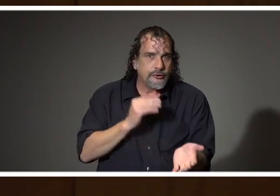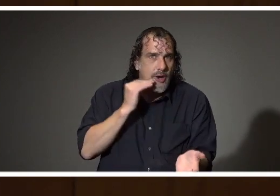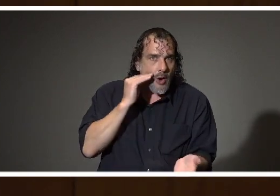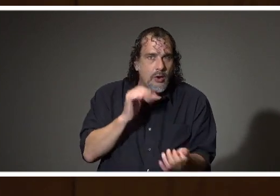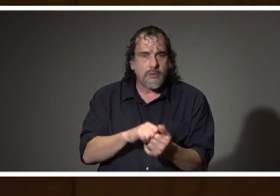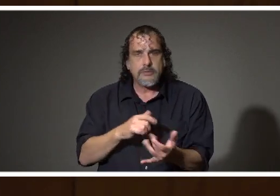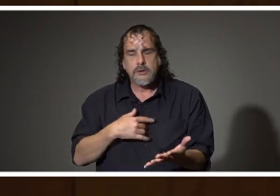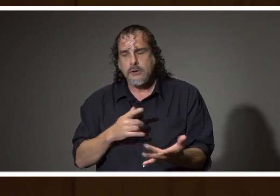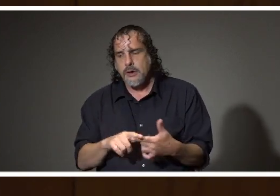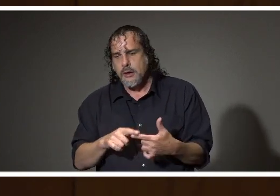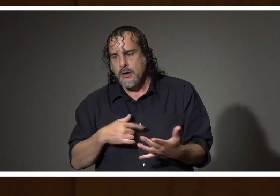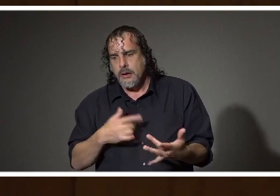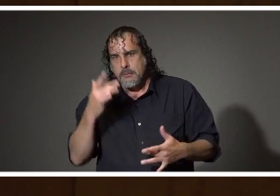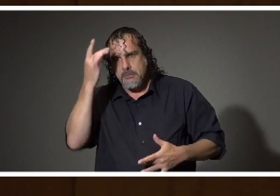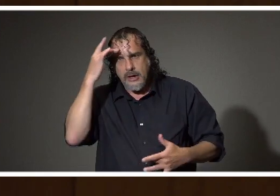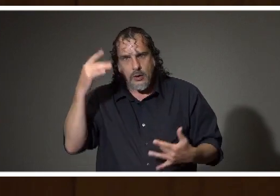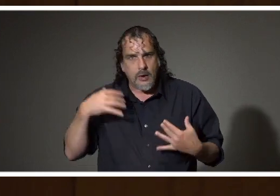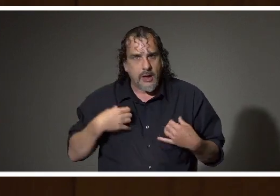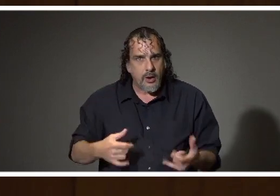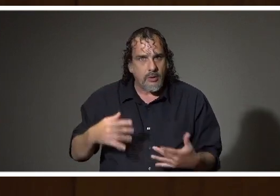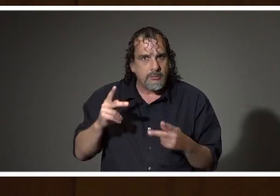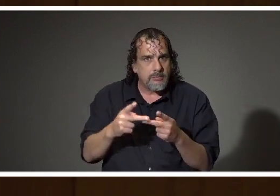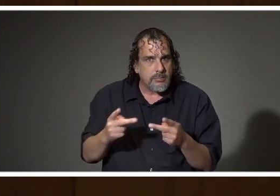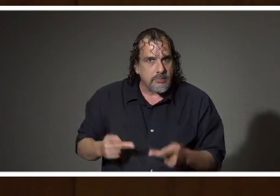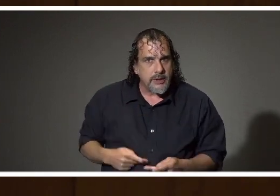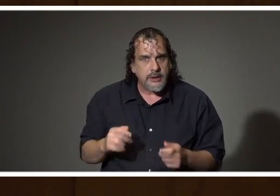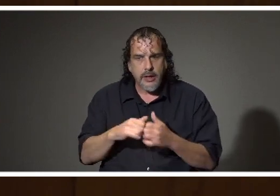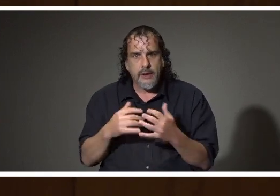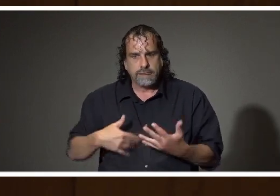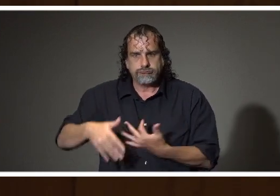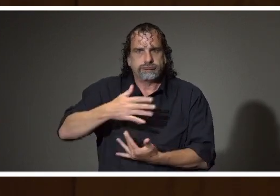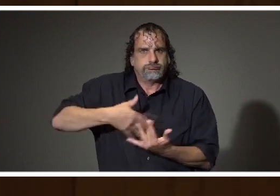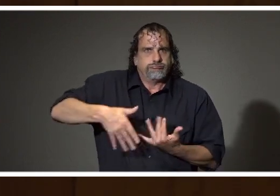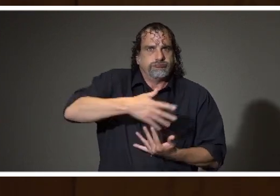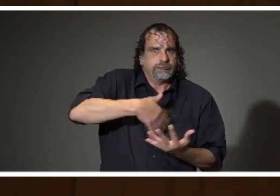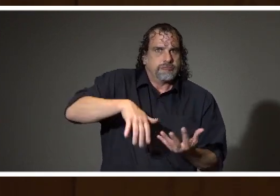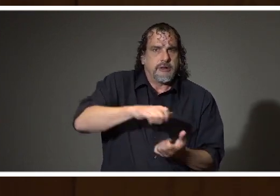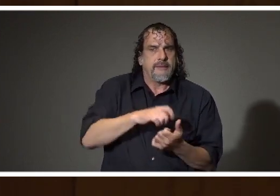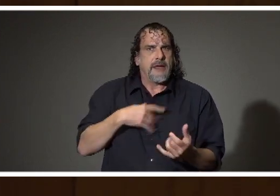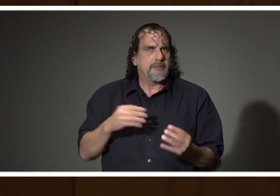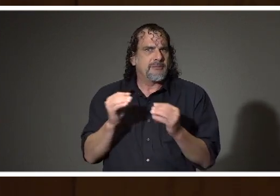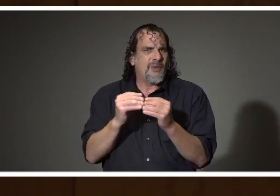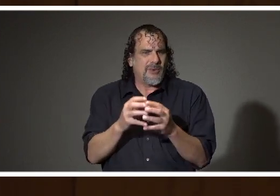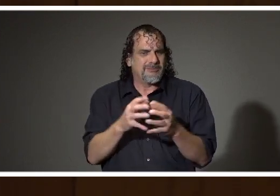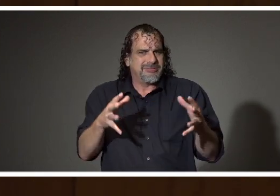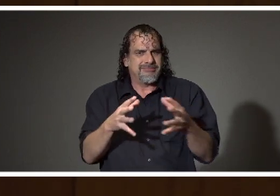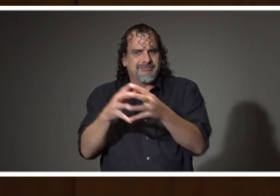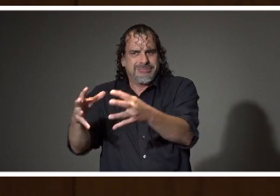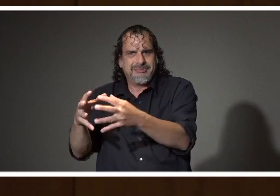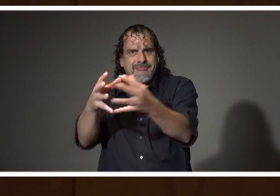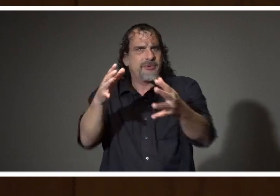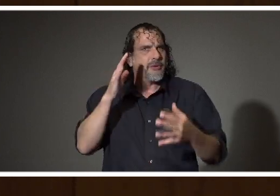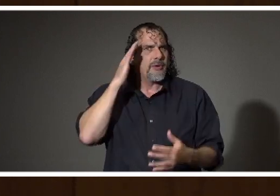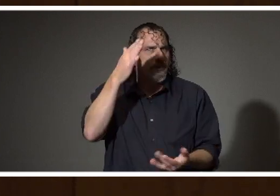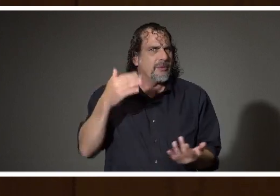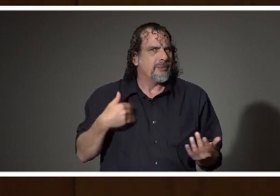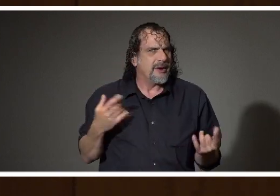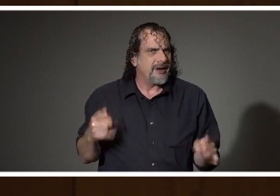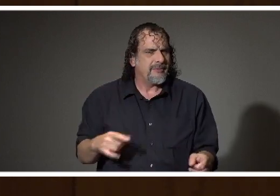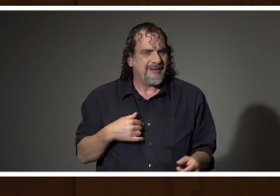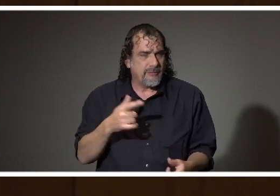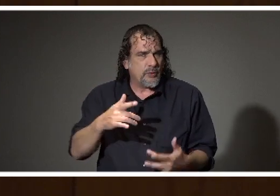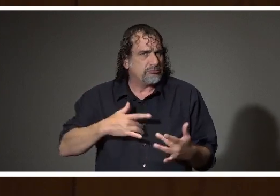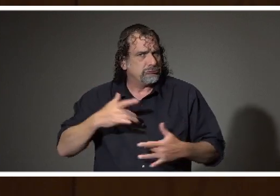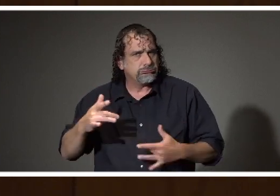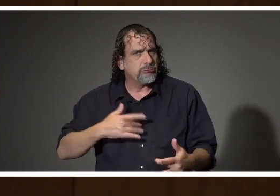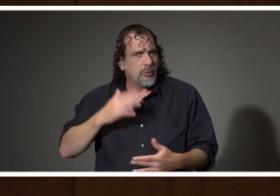homes, places where people live in close proximity. Anticipate seeing more outbreaks. That's part of what we're concerned about. It's